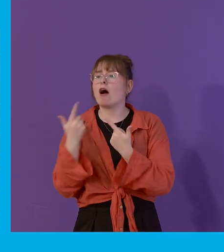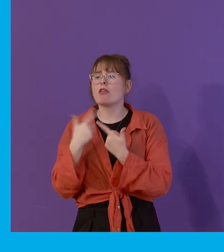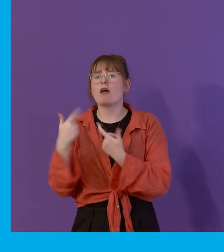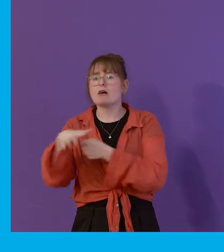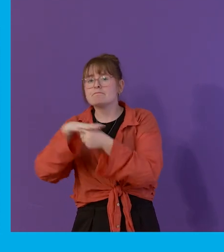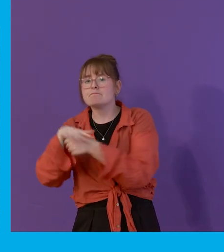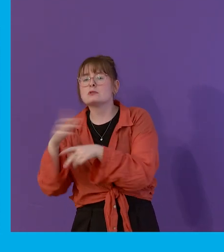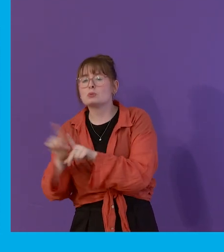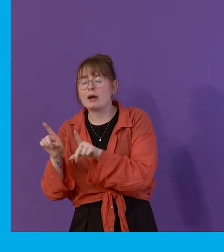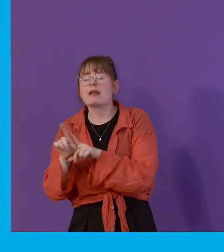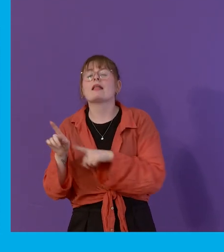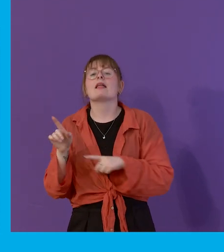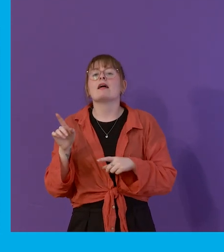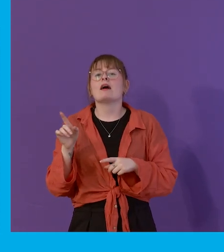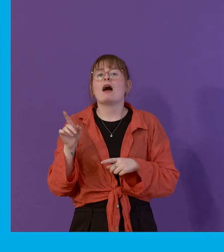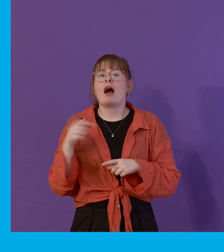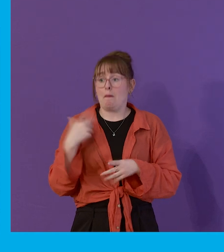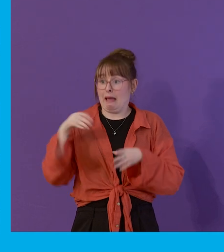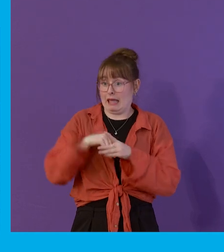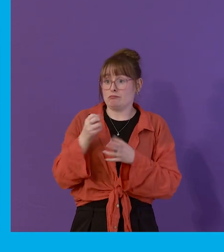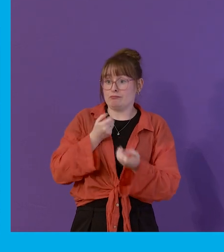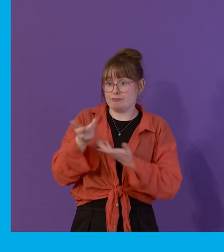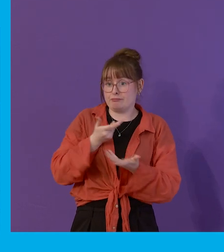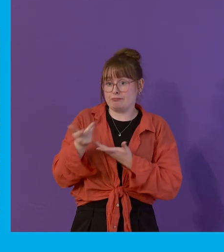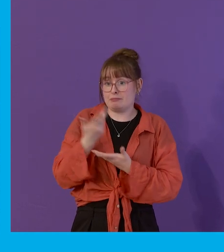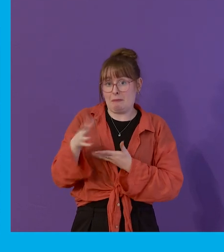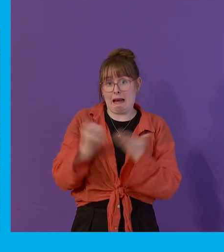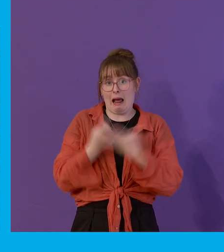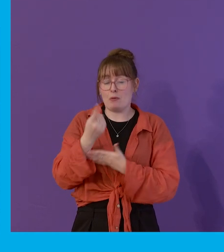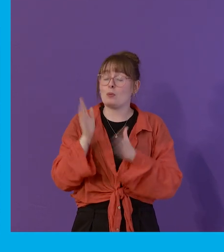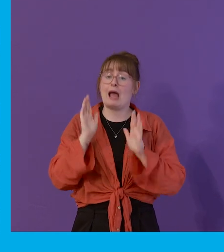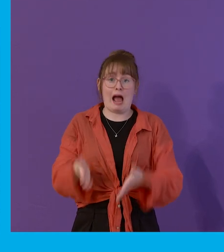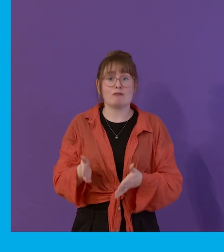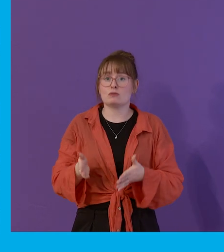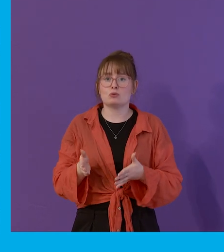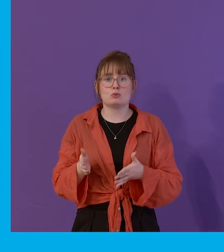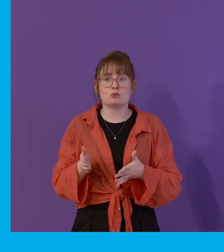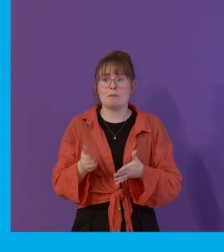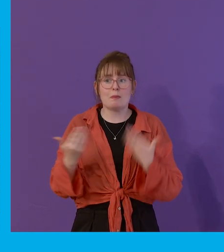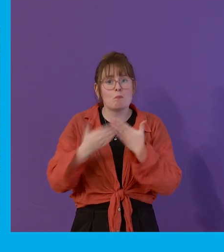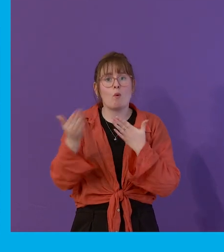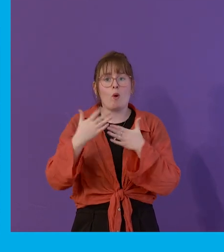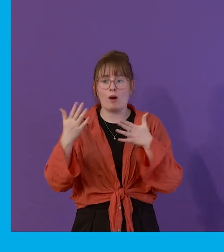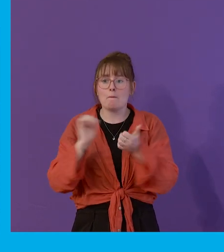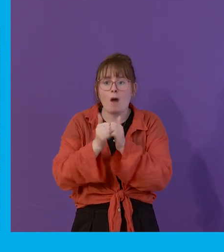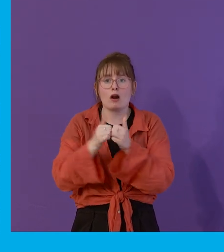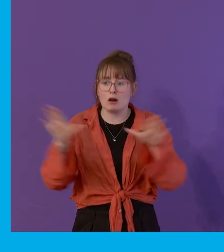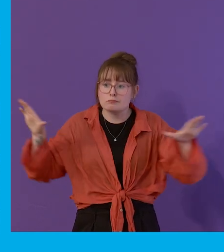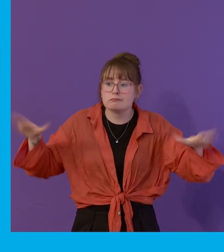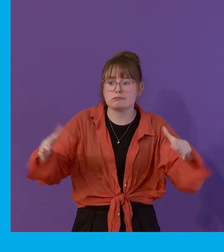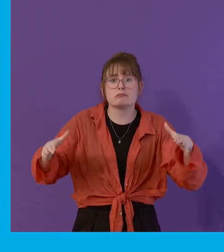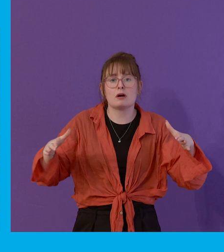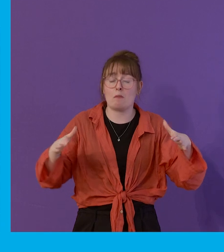And in other settings, I'm in the conversations where it is that we have to get out of the silo working. We need to get more into partnership working, but